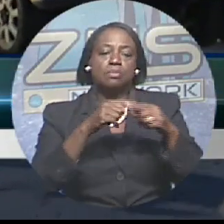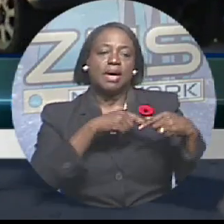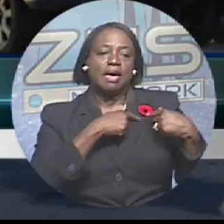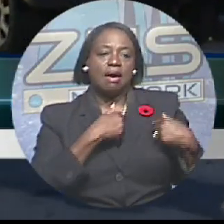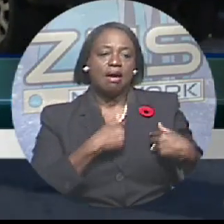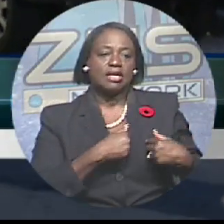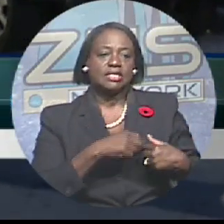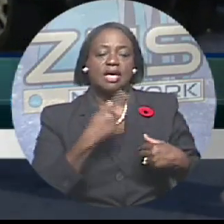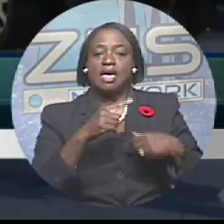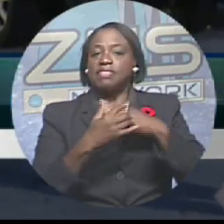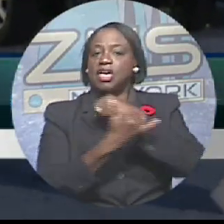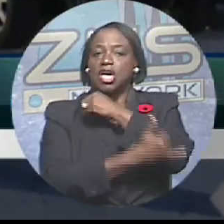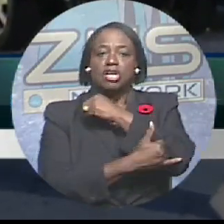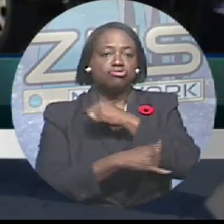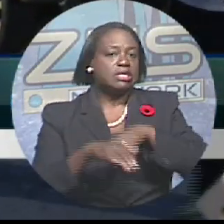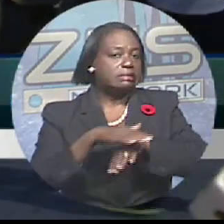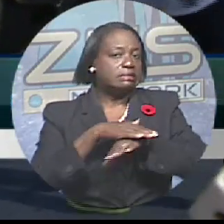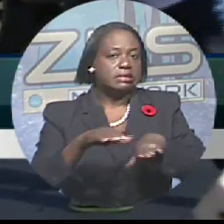decision. You know,